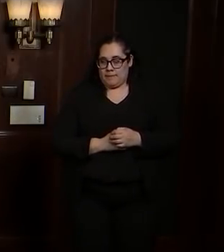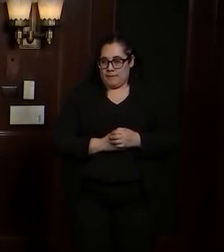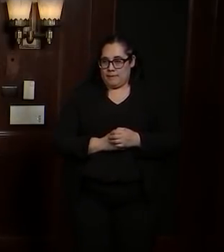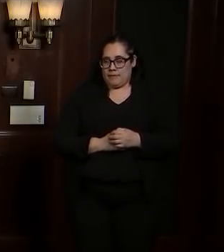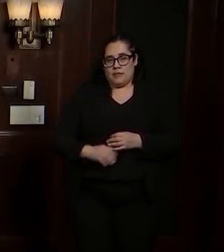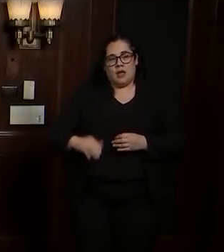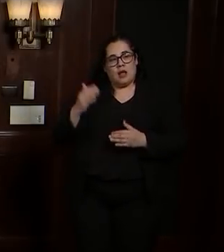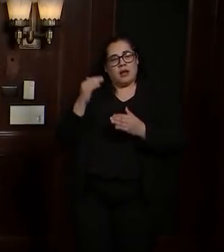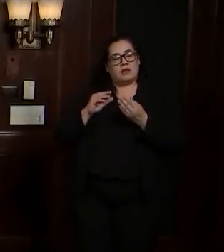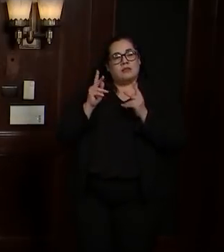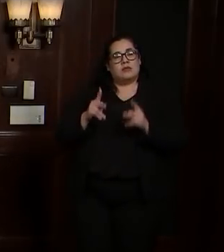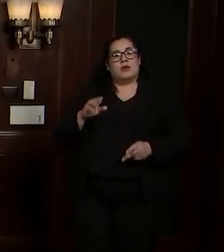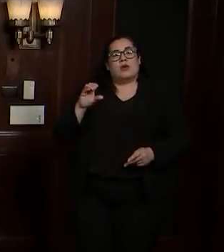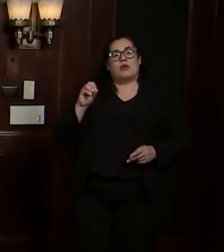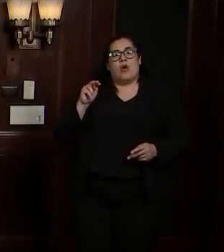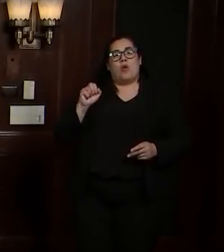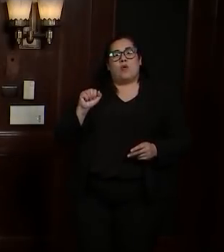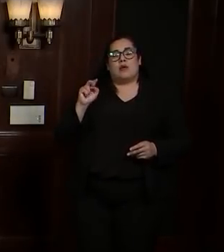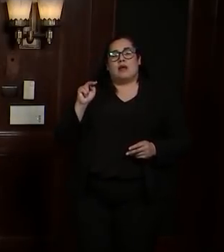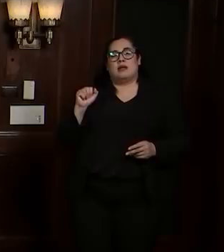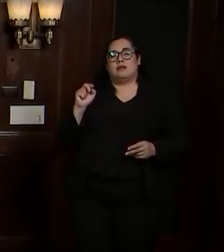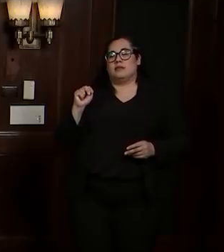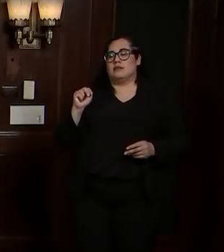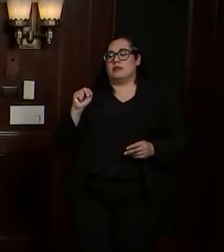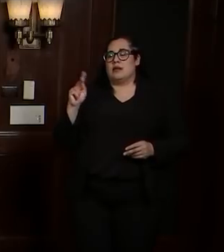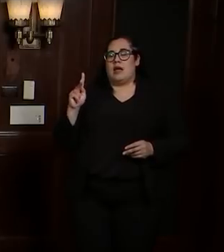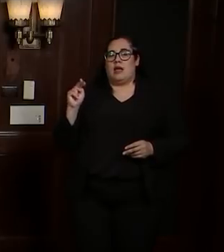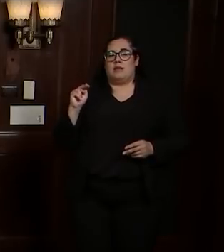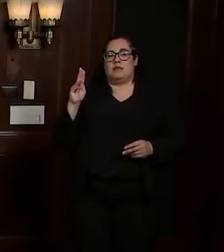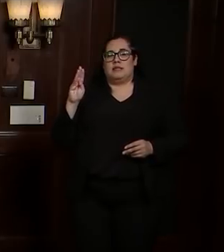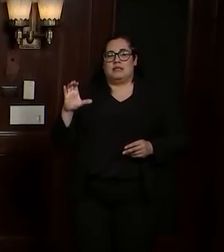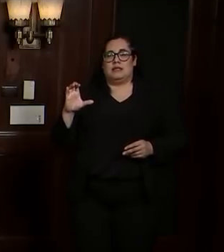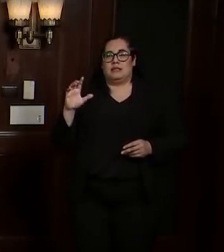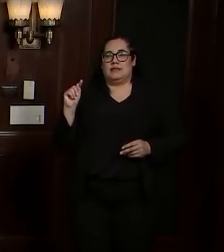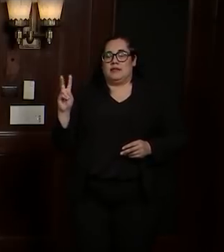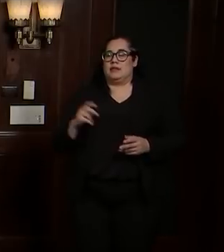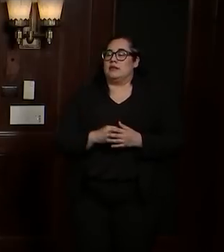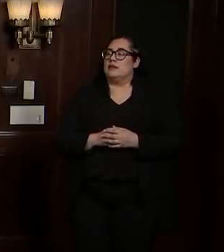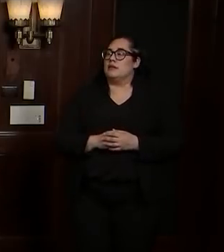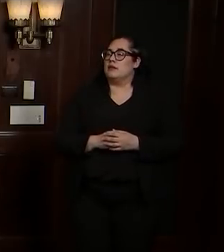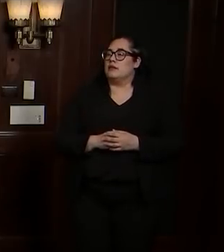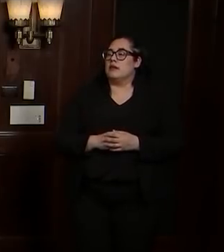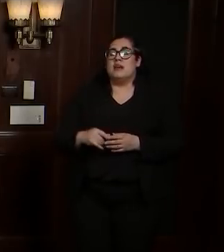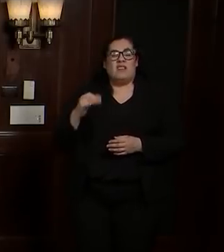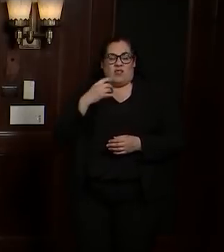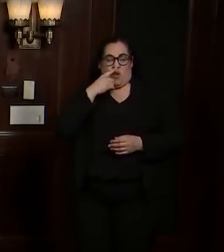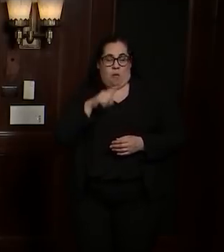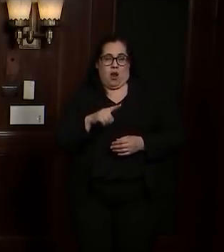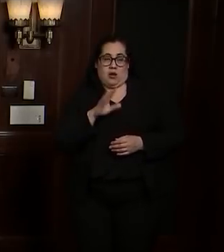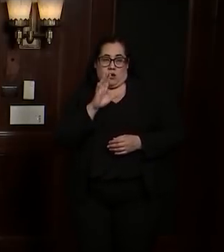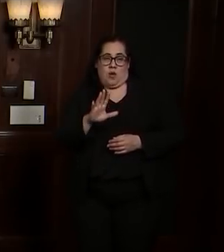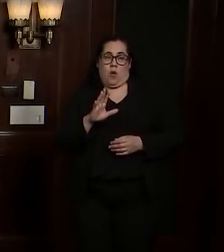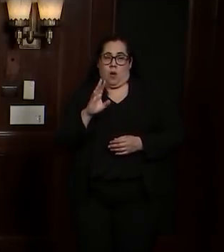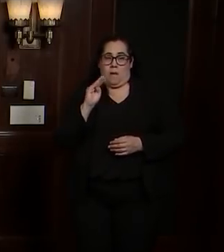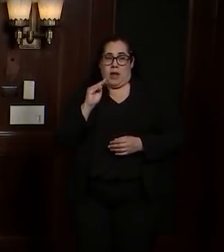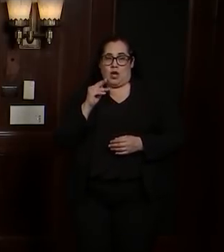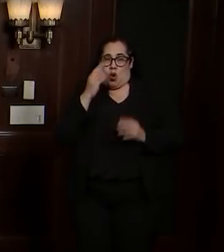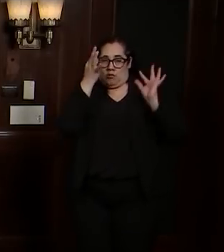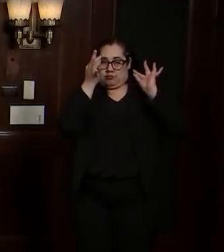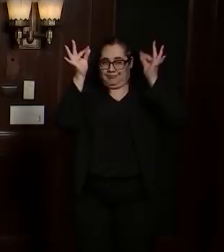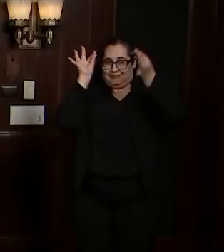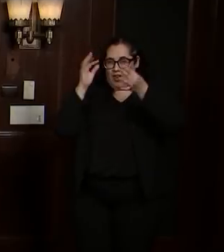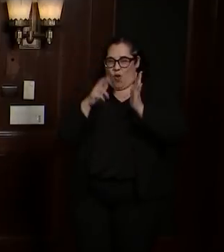Conan Nolan from KNBC TV. Hey, Conan. Go ahead. Mayor, if you wouldn't mind putting on your Metro hat as